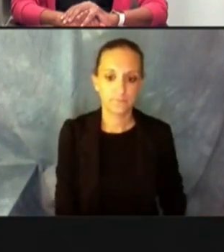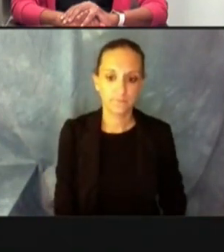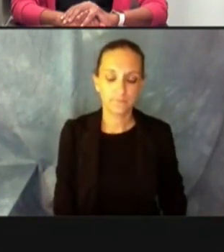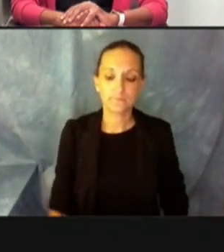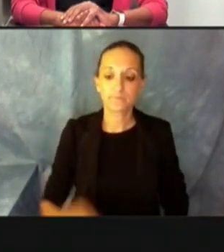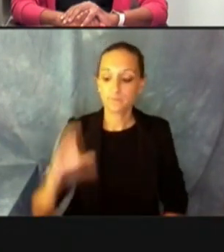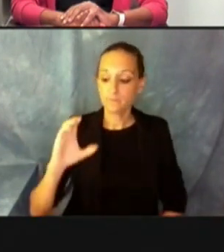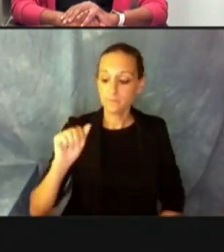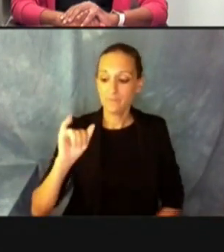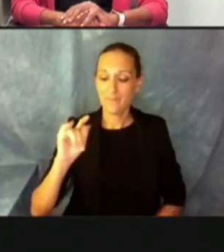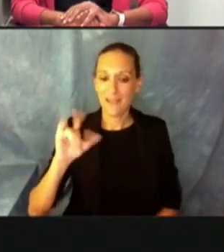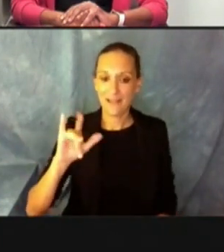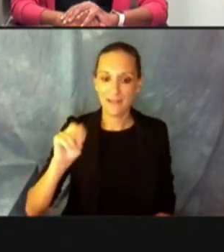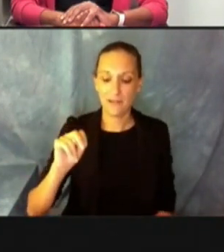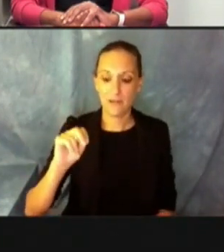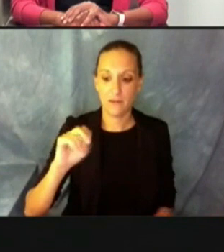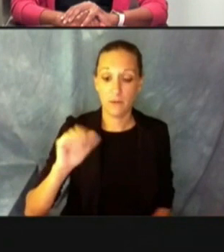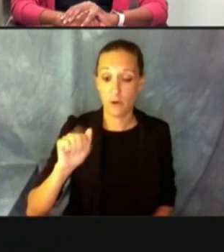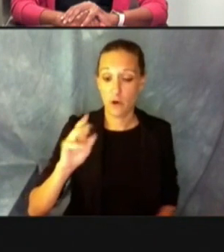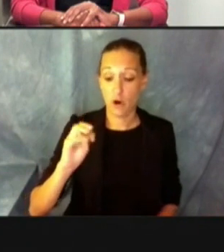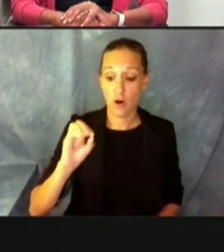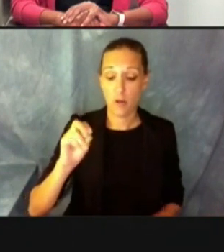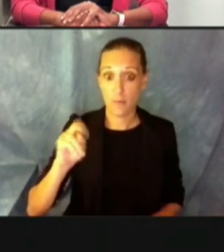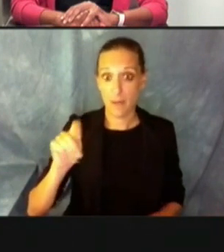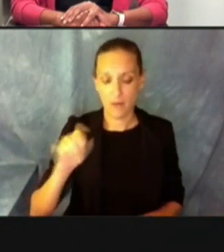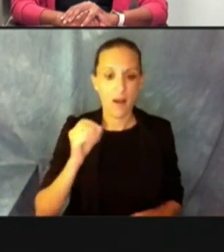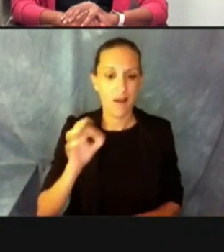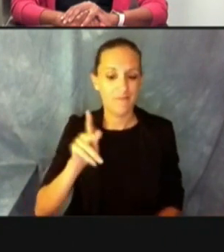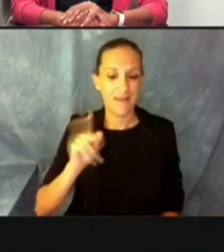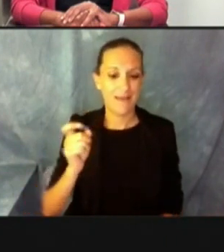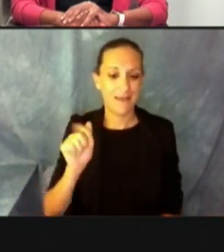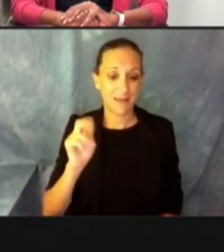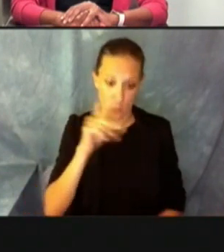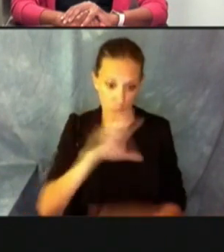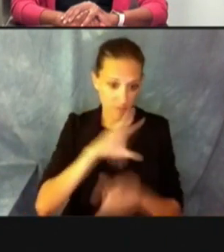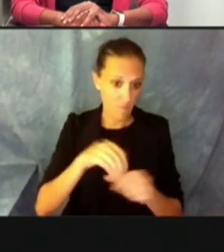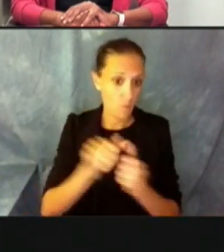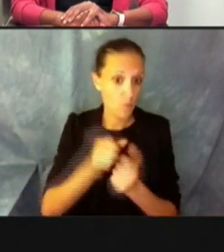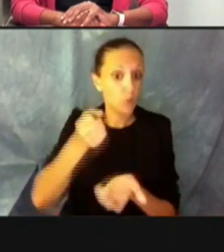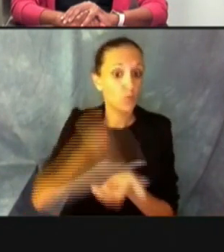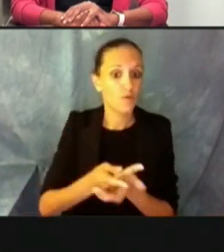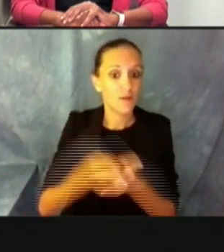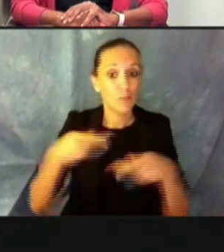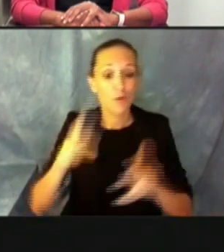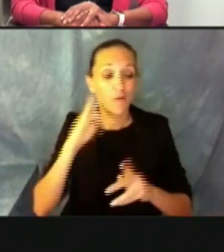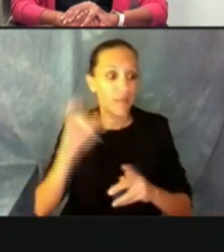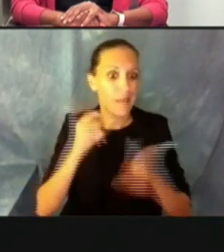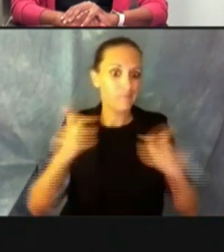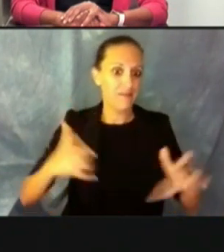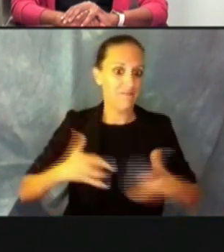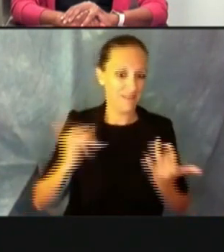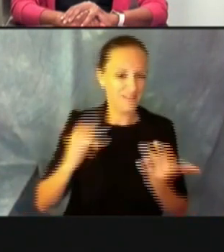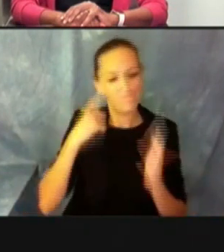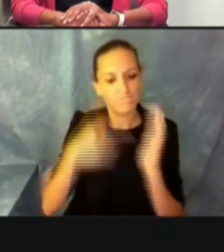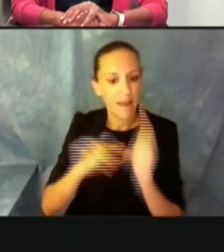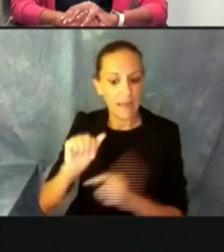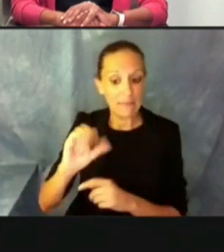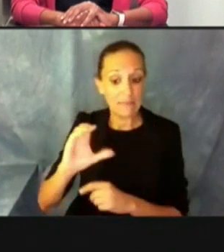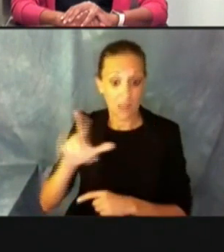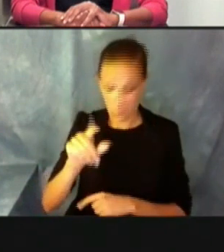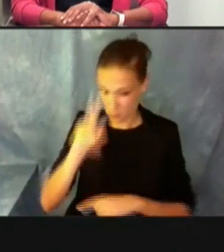Caitlin Carmount of KXAN, will you be involved in approving permits for big events like ACL, and do you anticipate